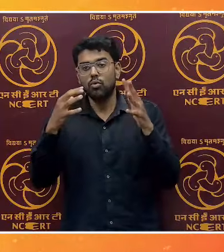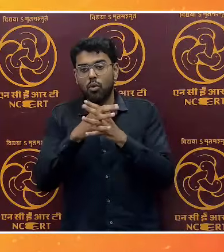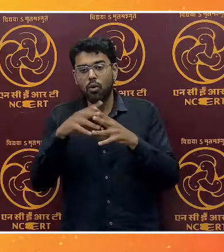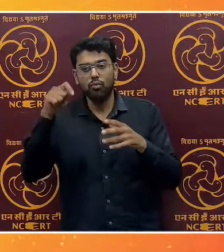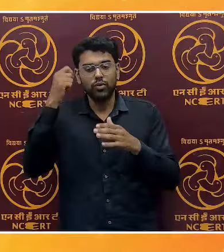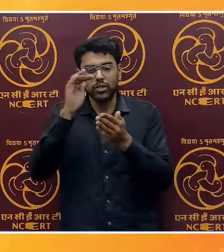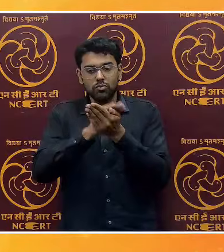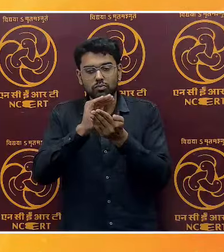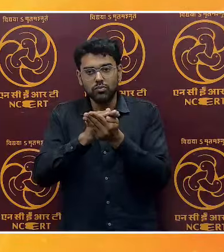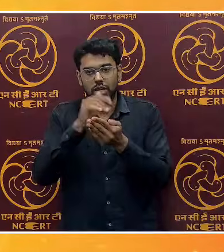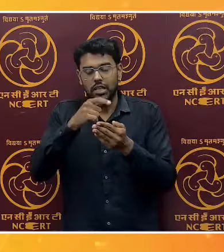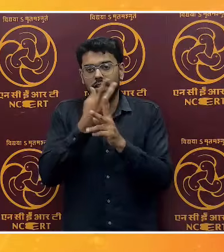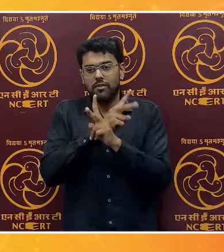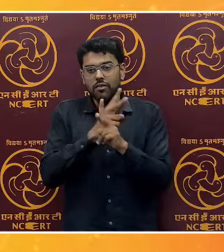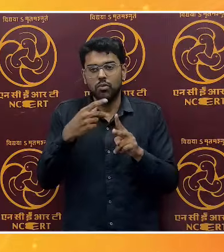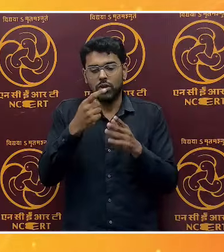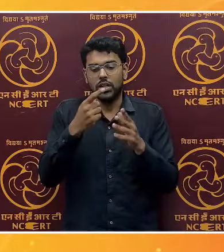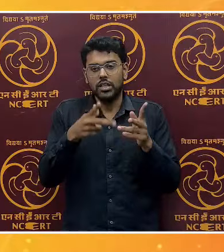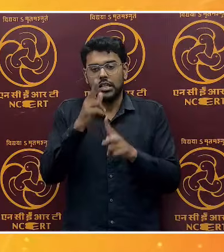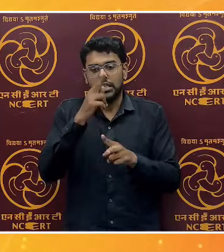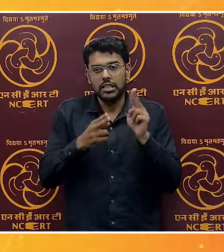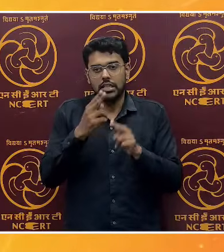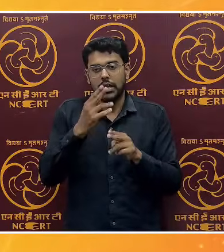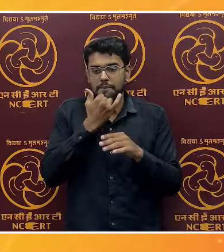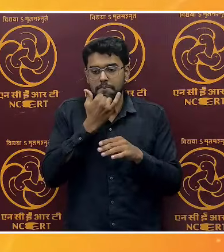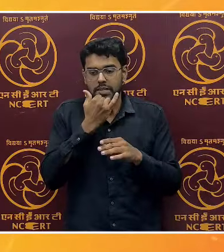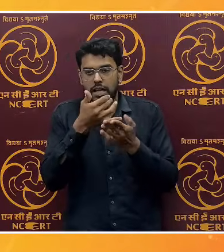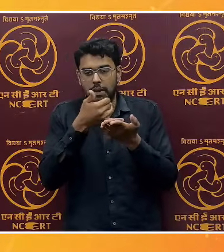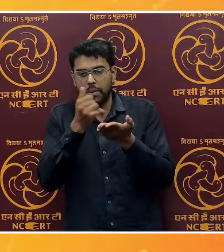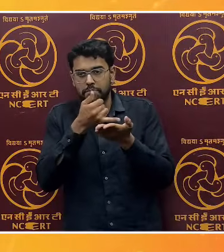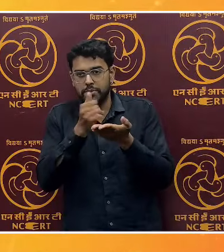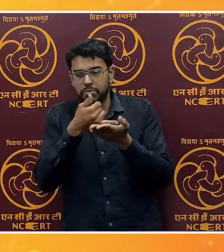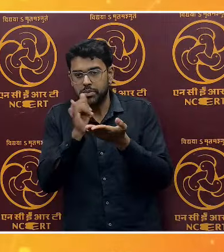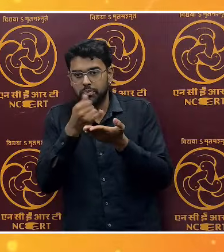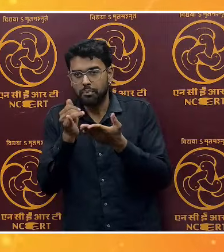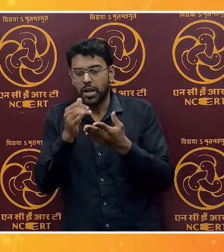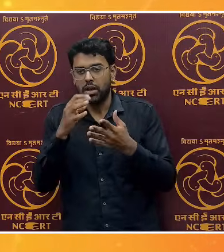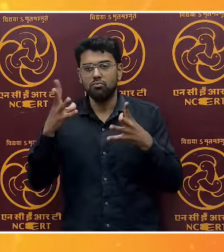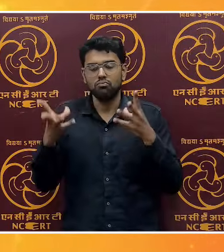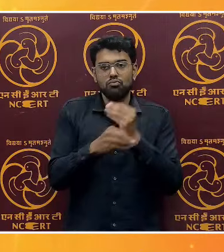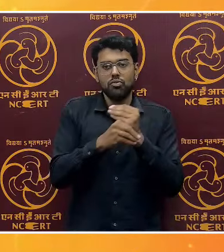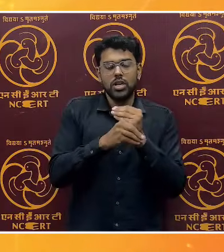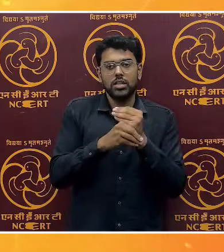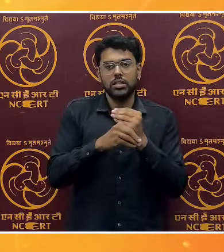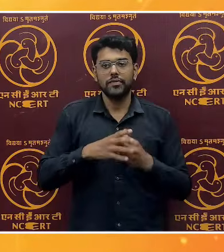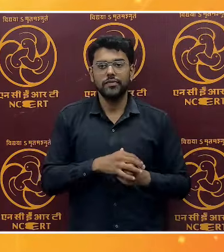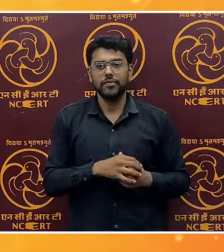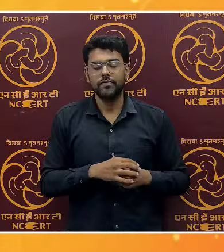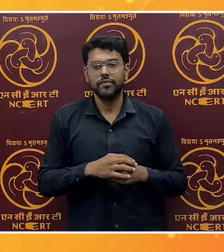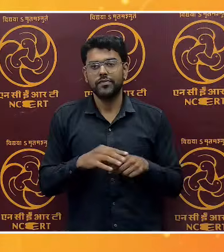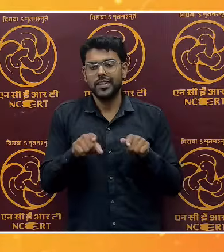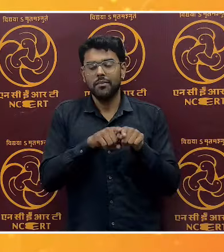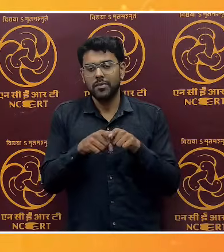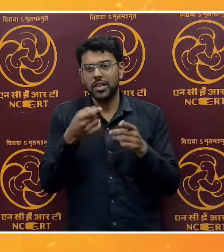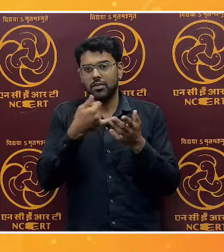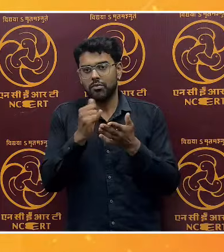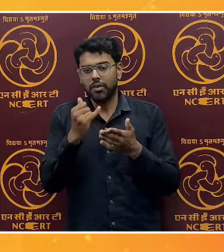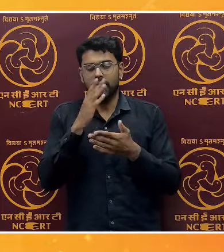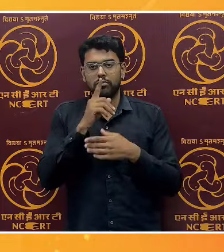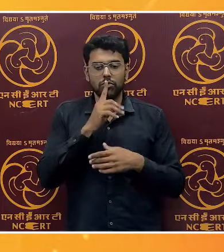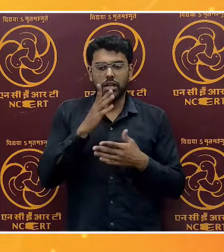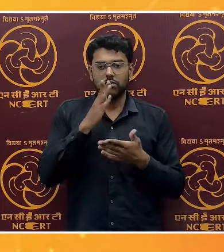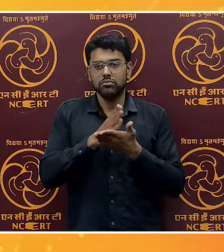unorganized video footage, and we just cut out the mistakes. We just chop it off. We remove the pauses